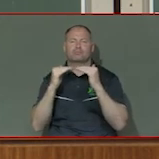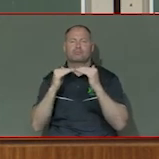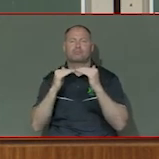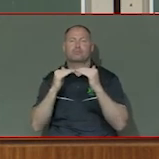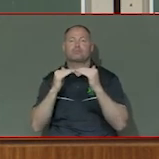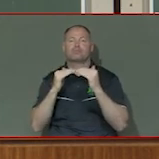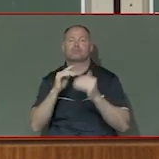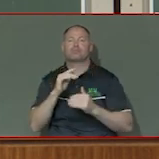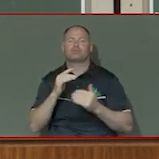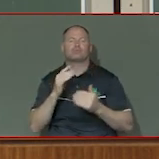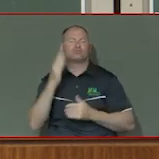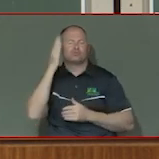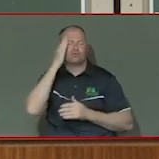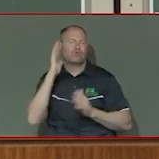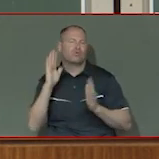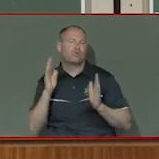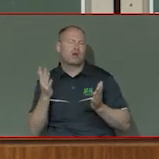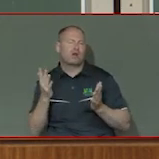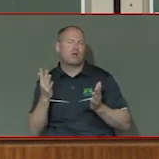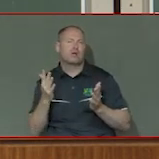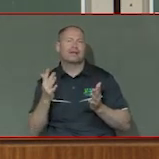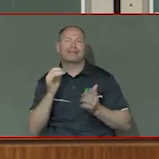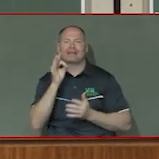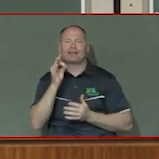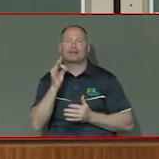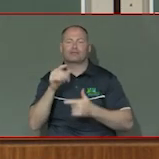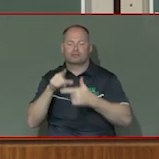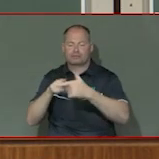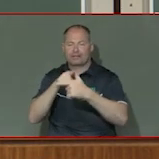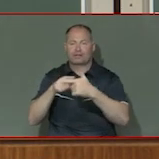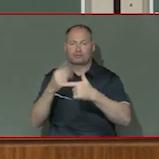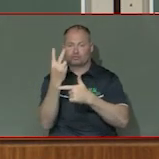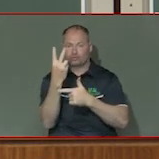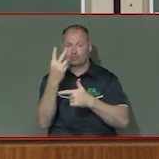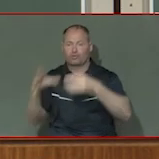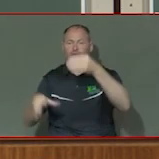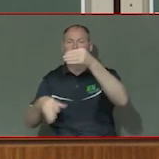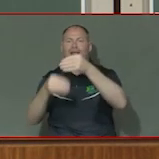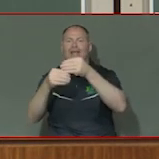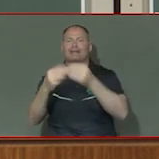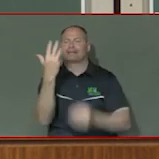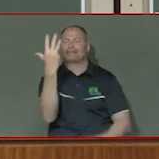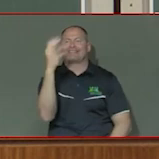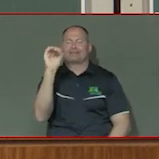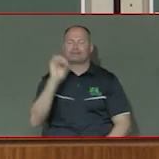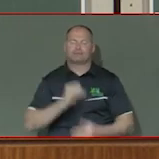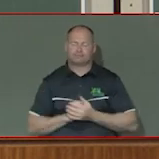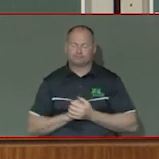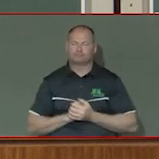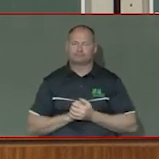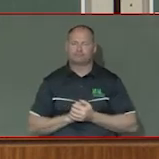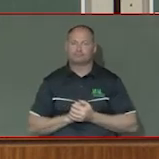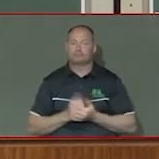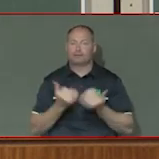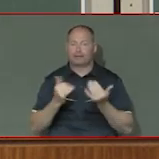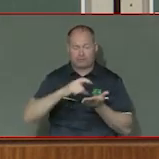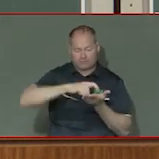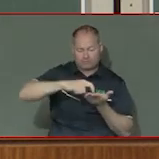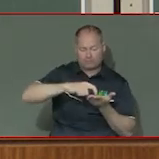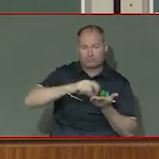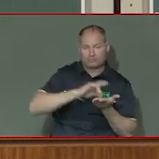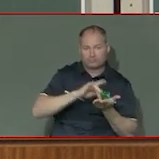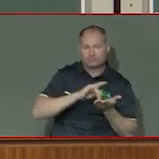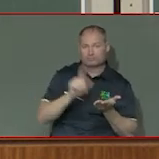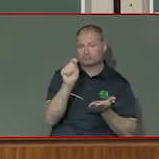to 90. Right, on your calculator, I want you to key in. Now, when you use your trig functions, you must be